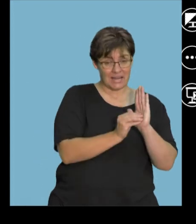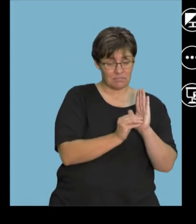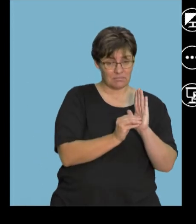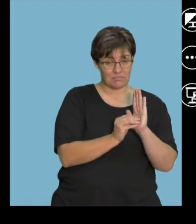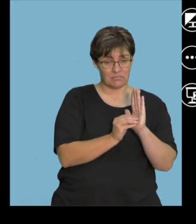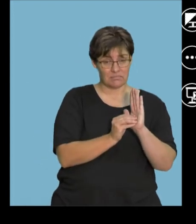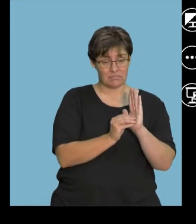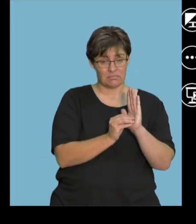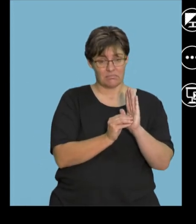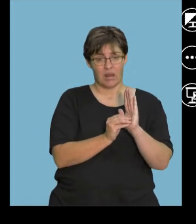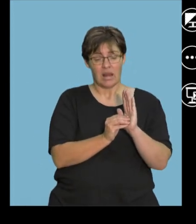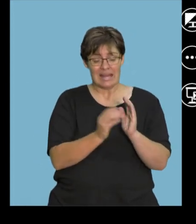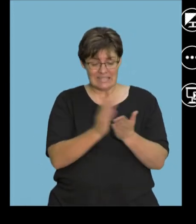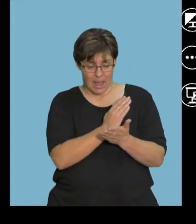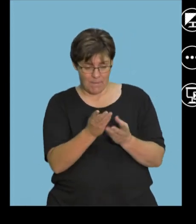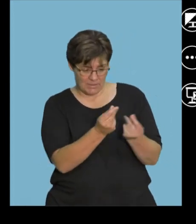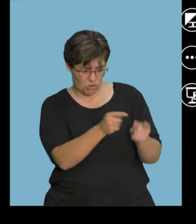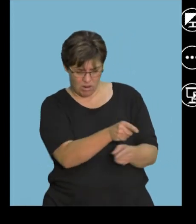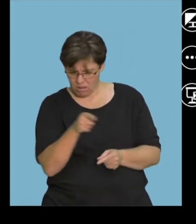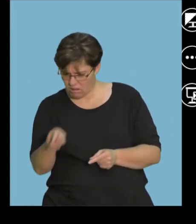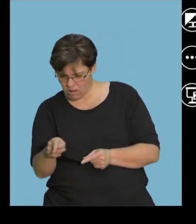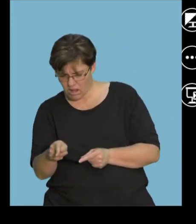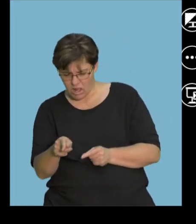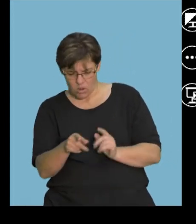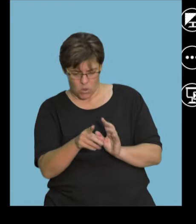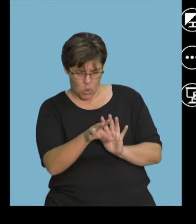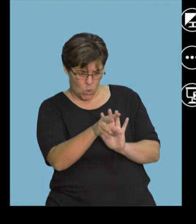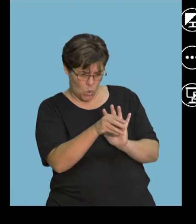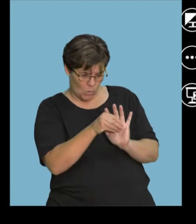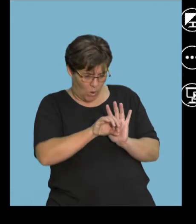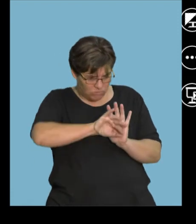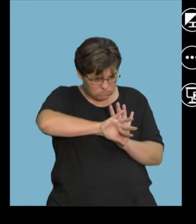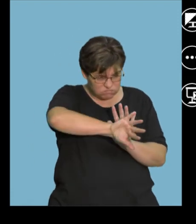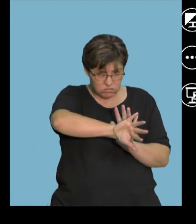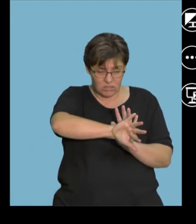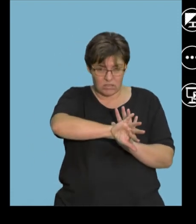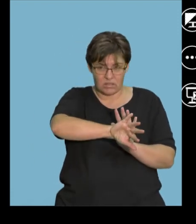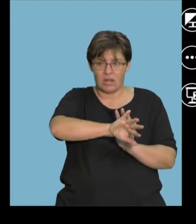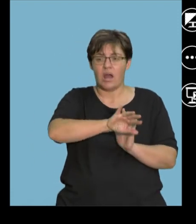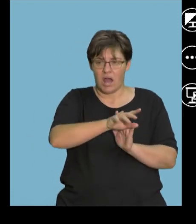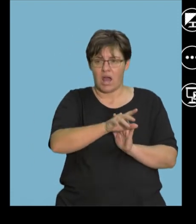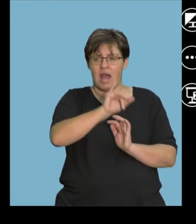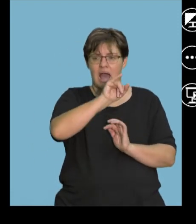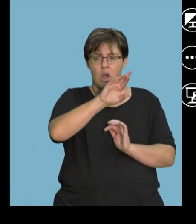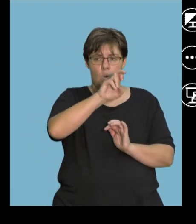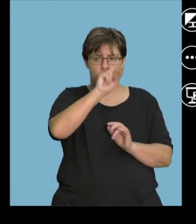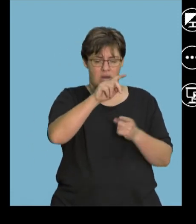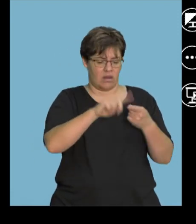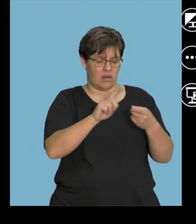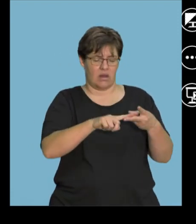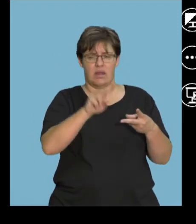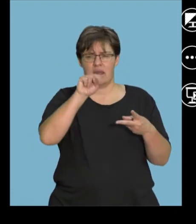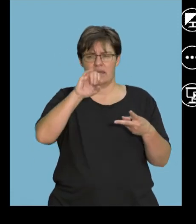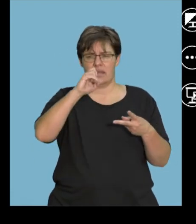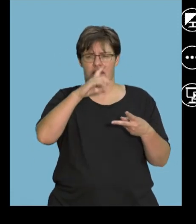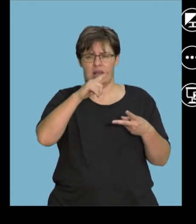Magnets only exert a force on some materials, e.g. iron, nickel, and cobalt. These three are very, very